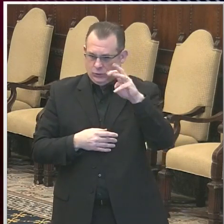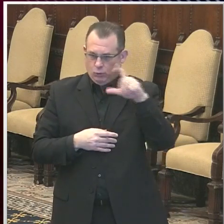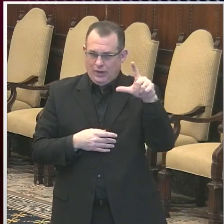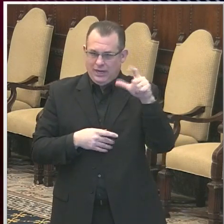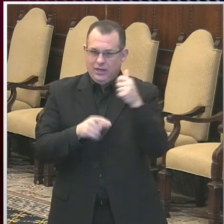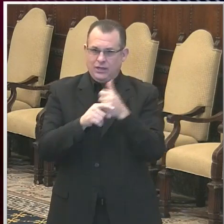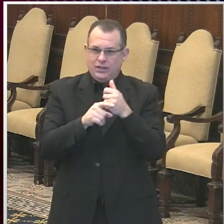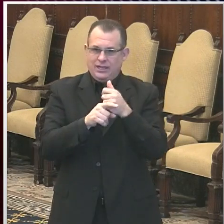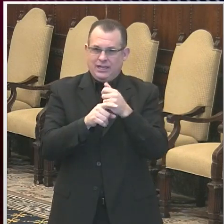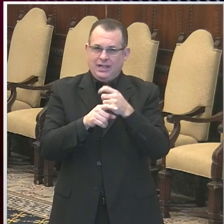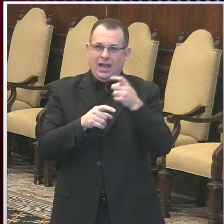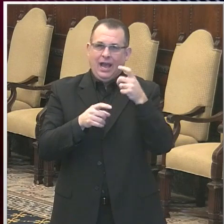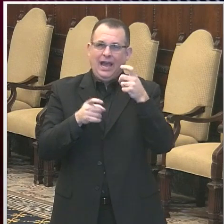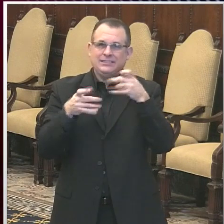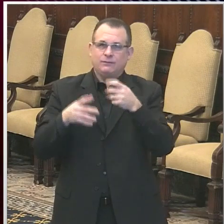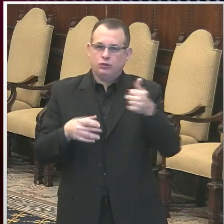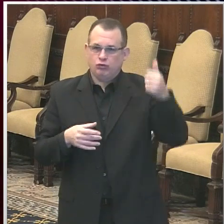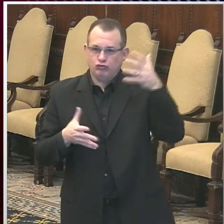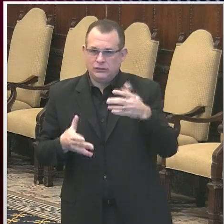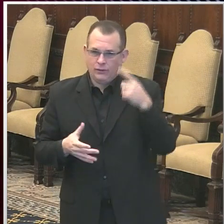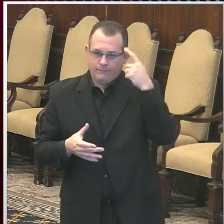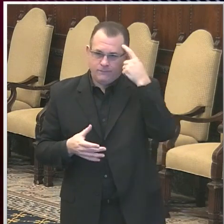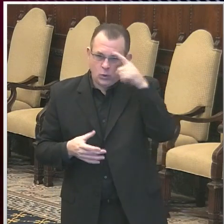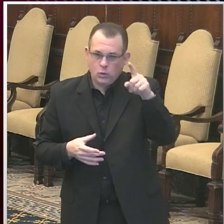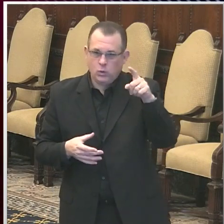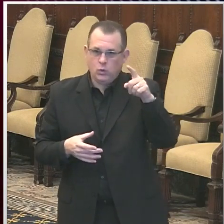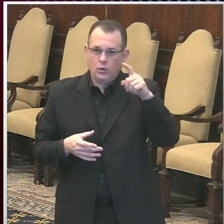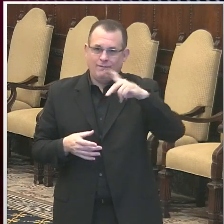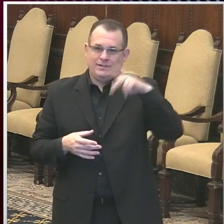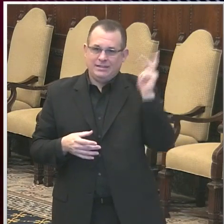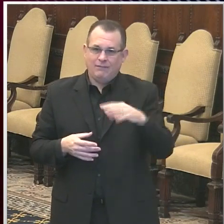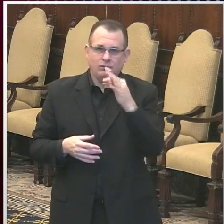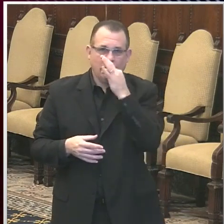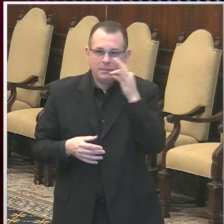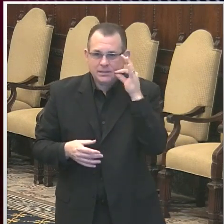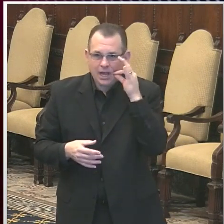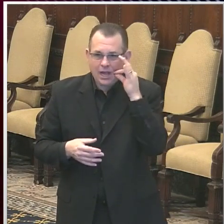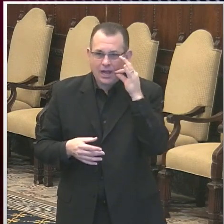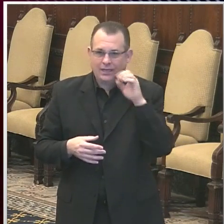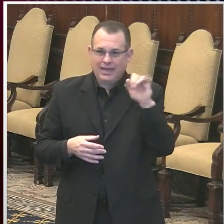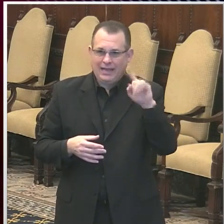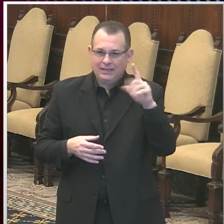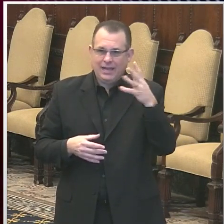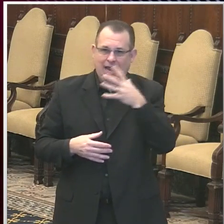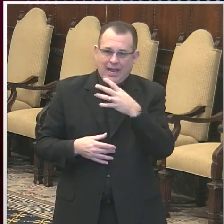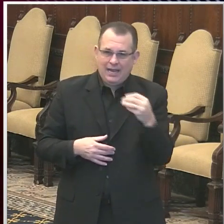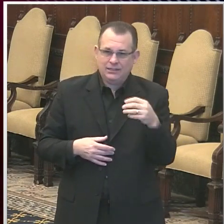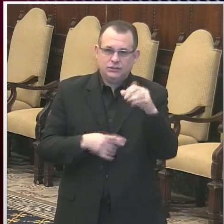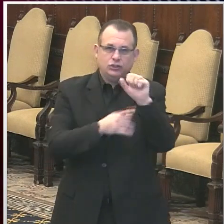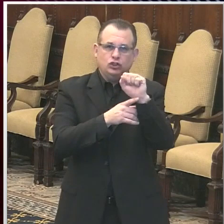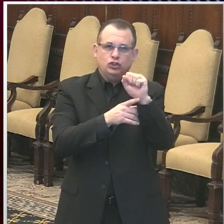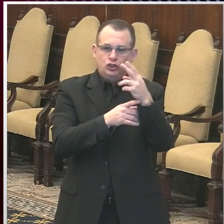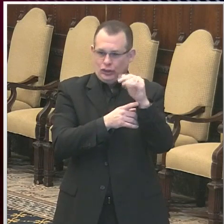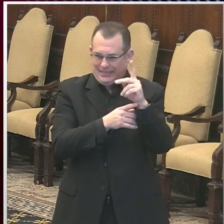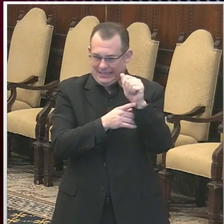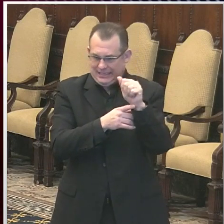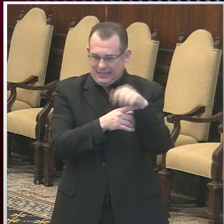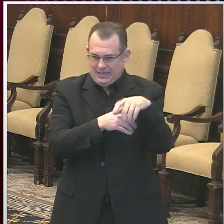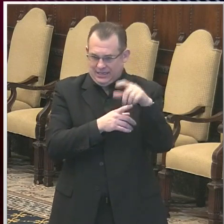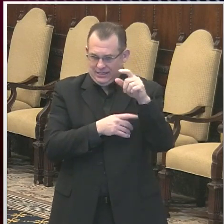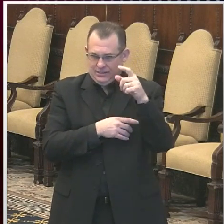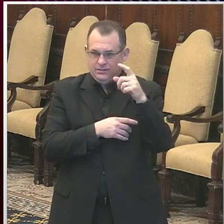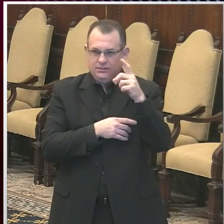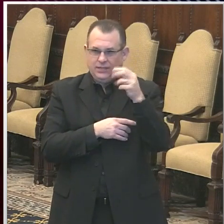Ramadan and Eid Fund, and Sheikh Dr. Tahir Wyatt, the director of Islamic education